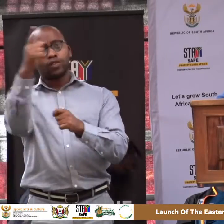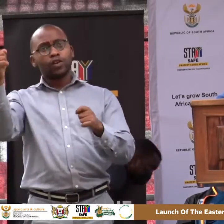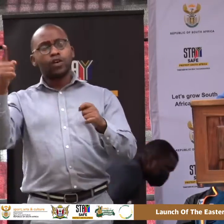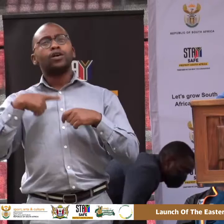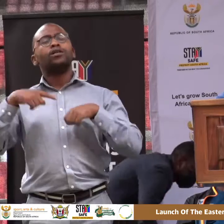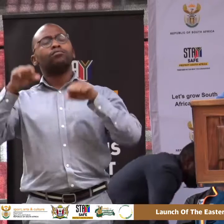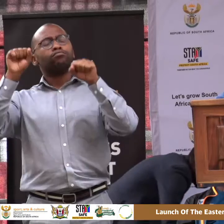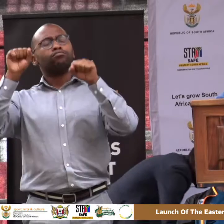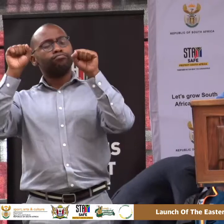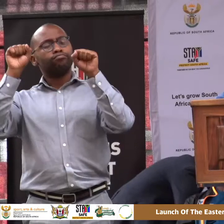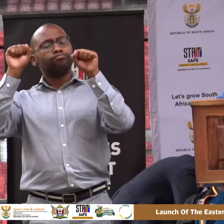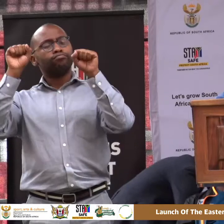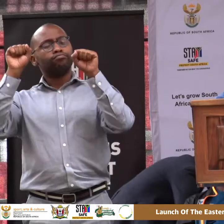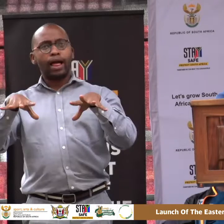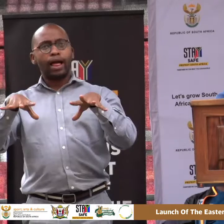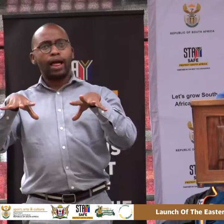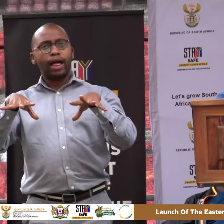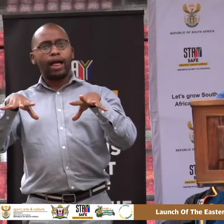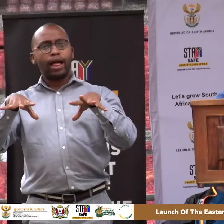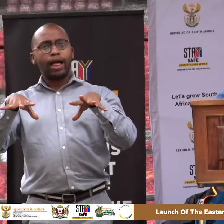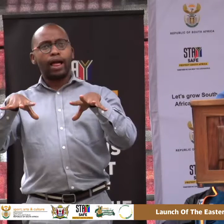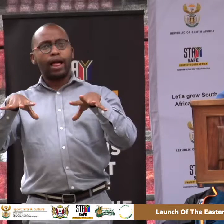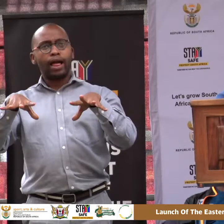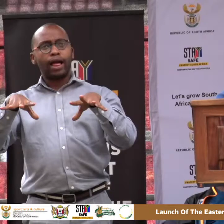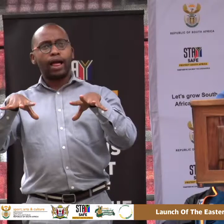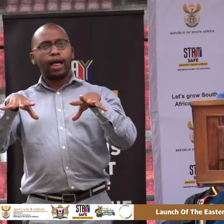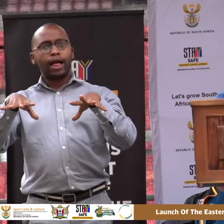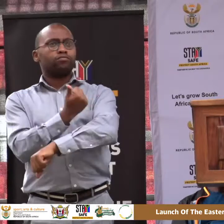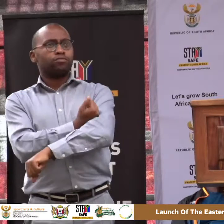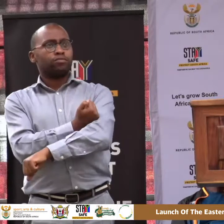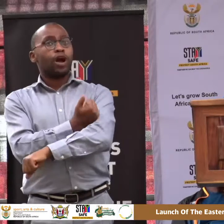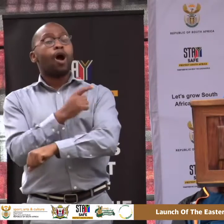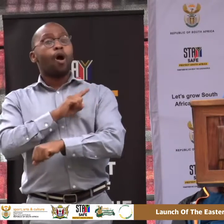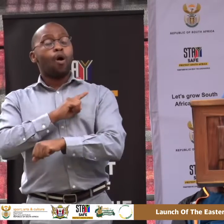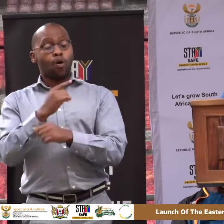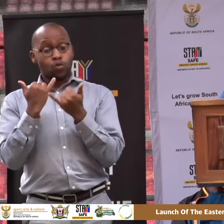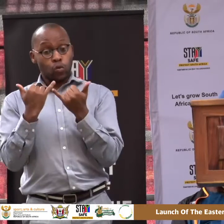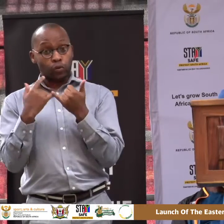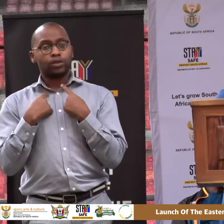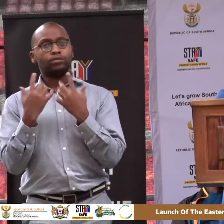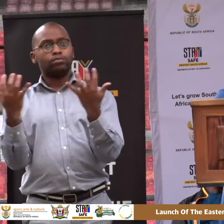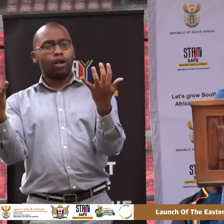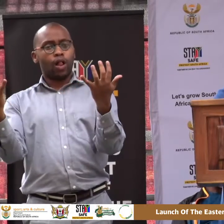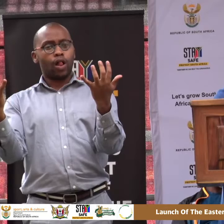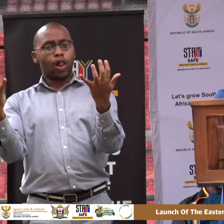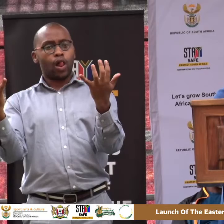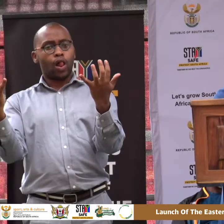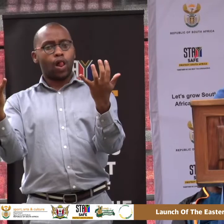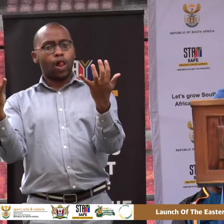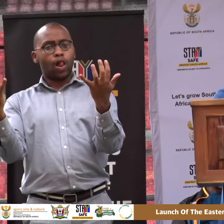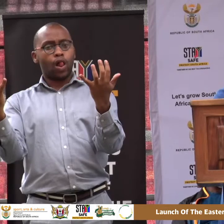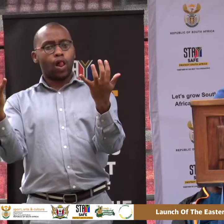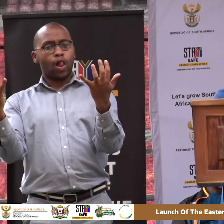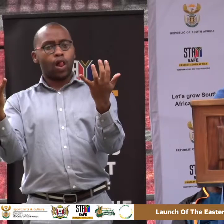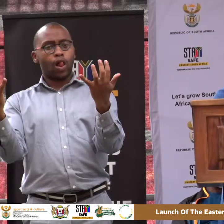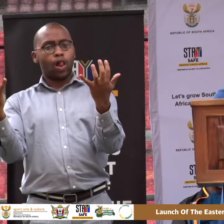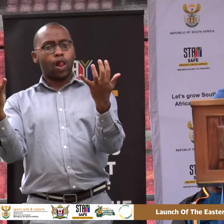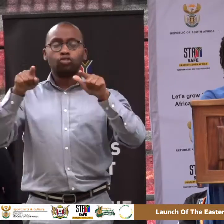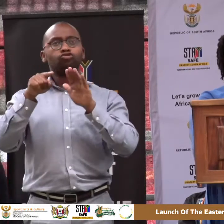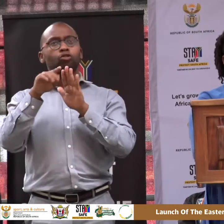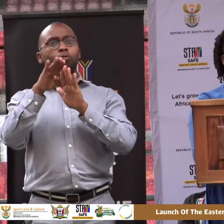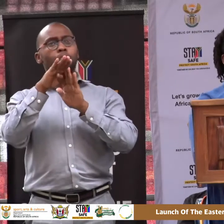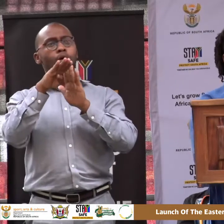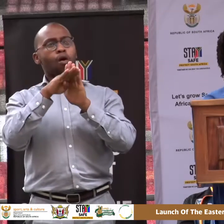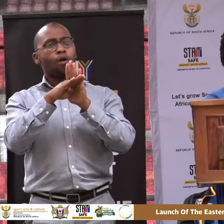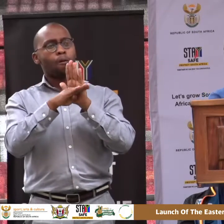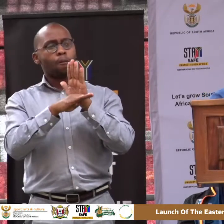ufumane vaccine. Sidibana apha namhlanje because our president has launched a program of giving